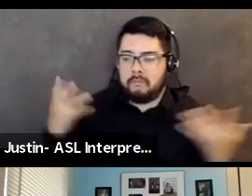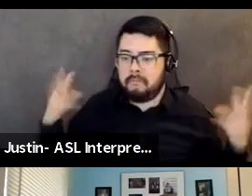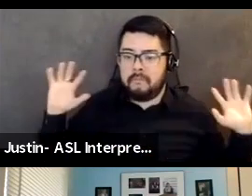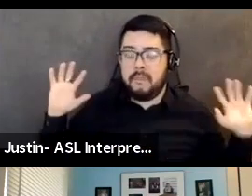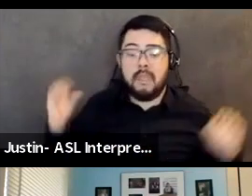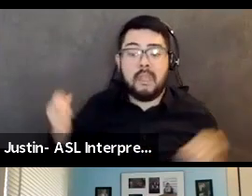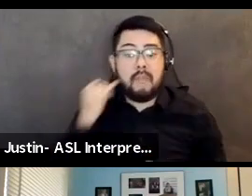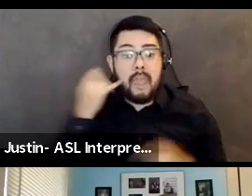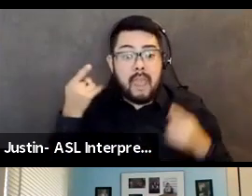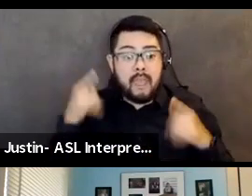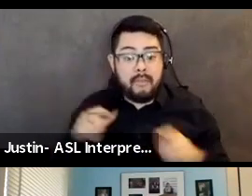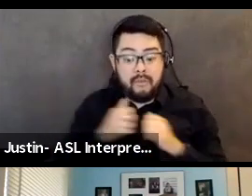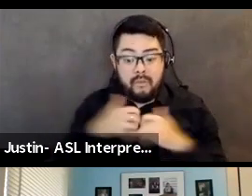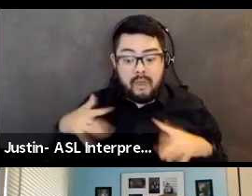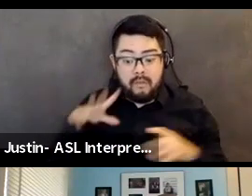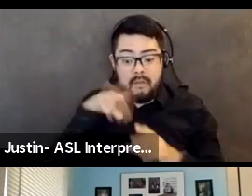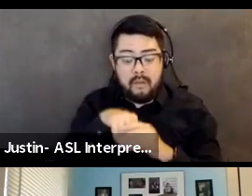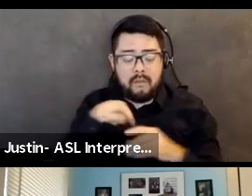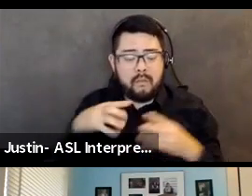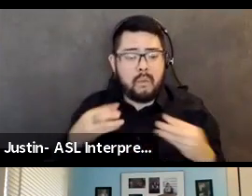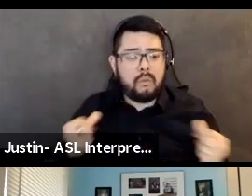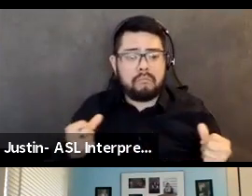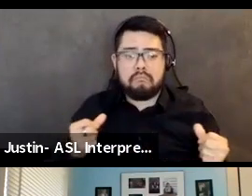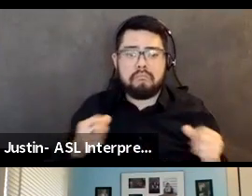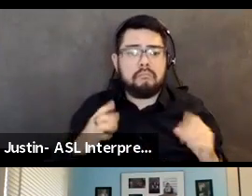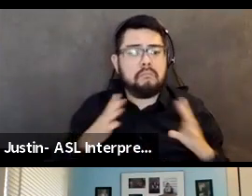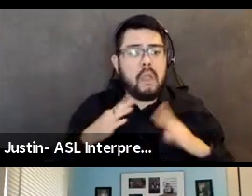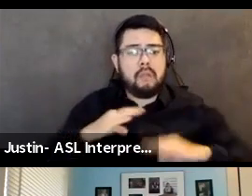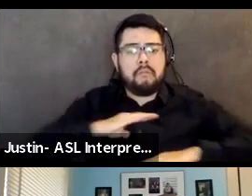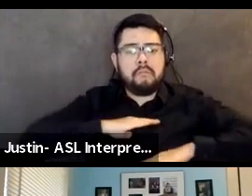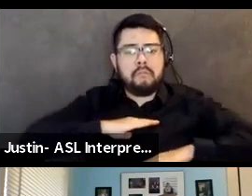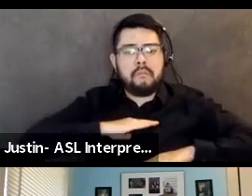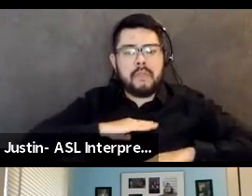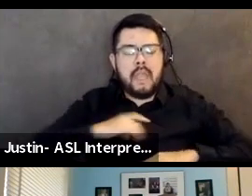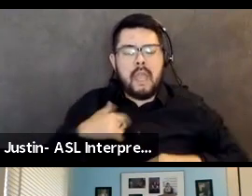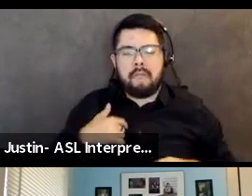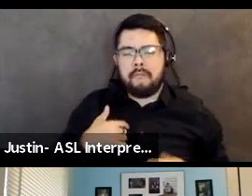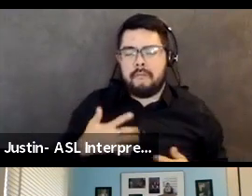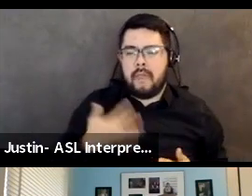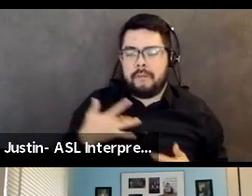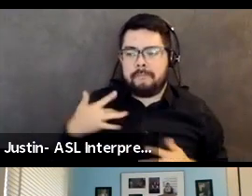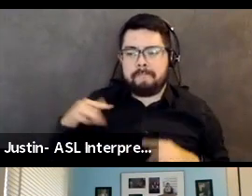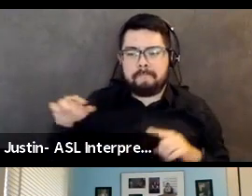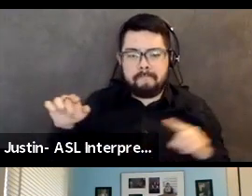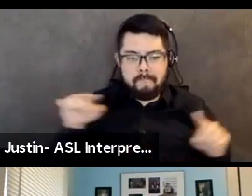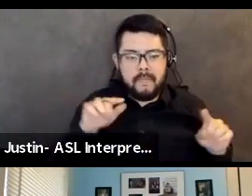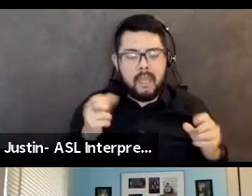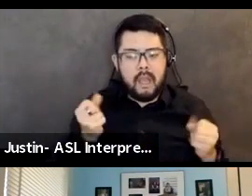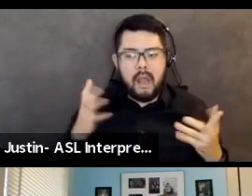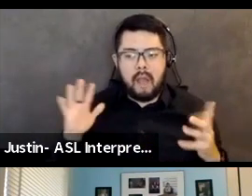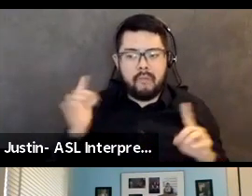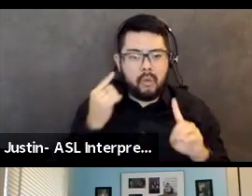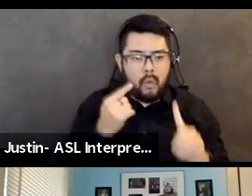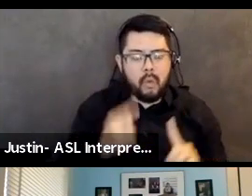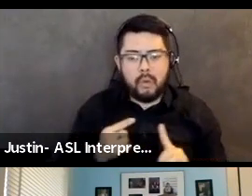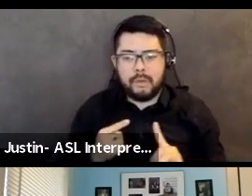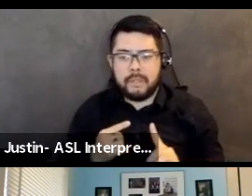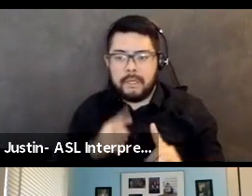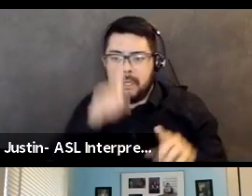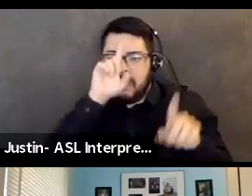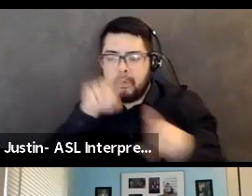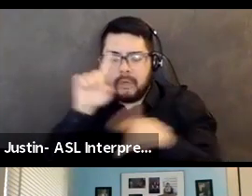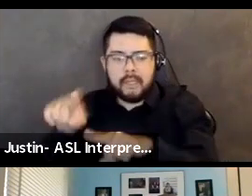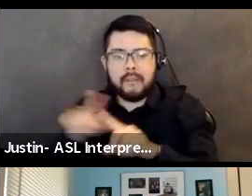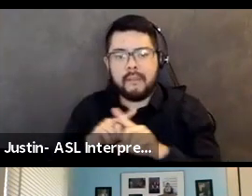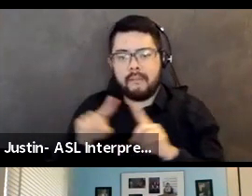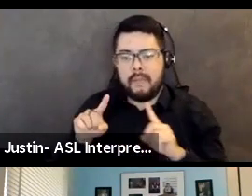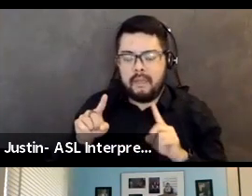totally fine i have sensed a lot of alignment on the goal but some discomfort about the